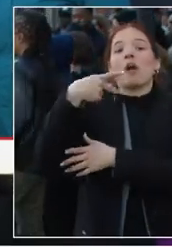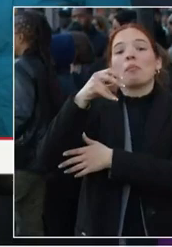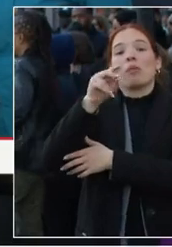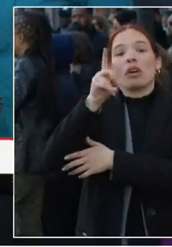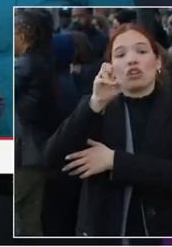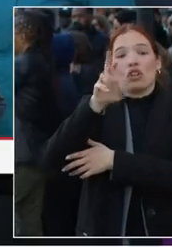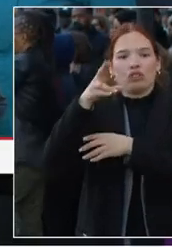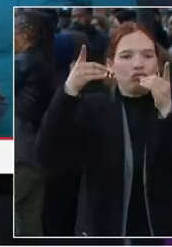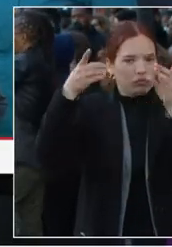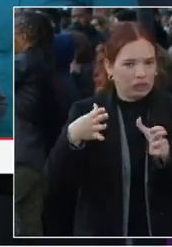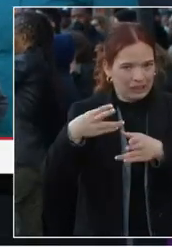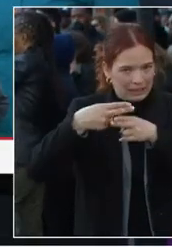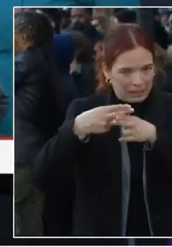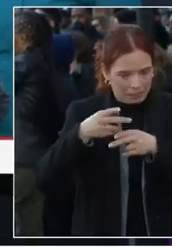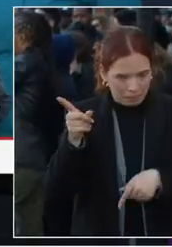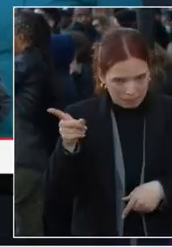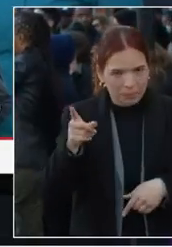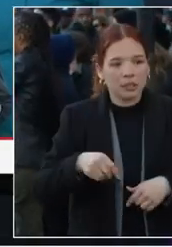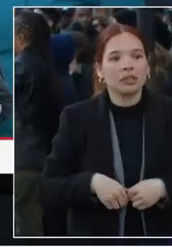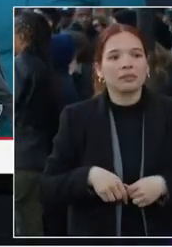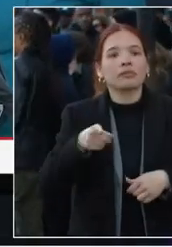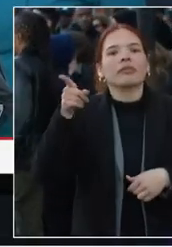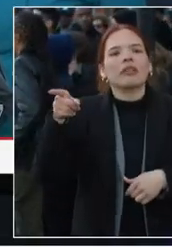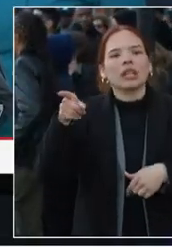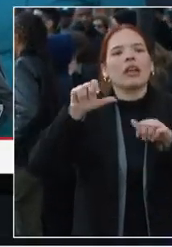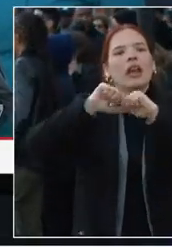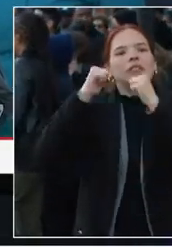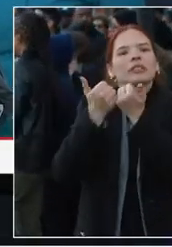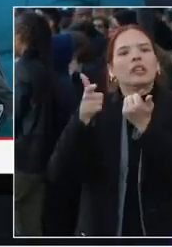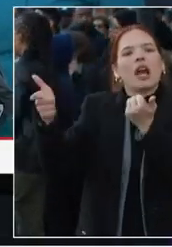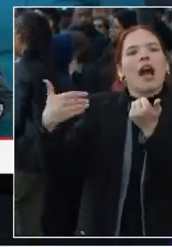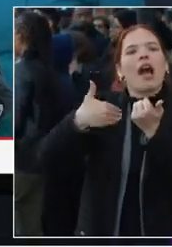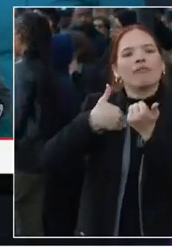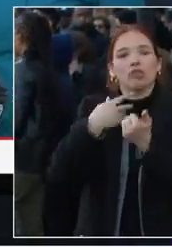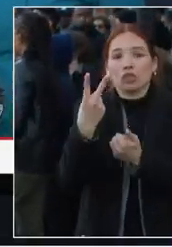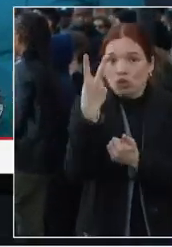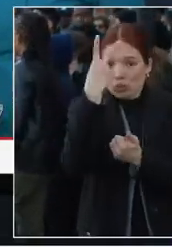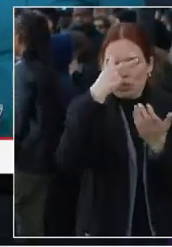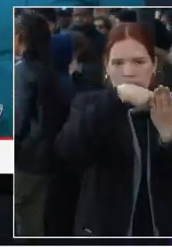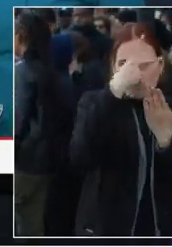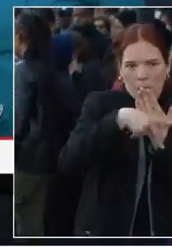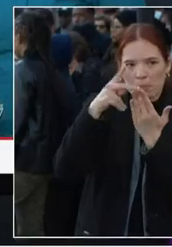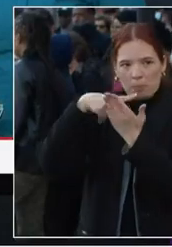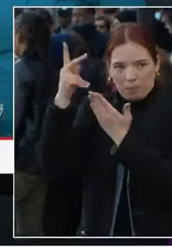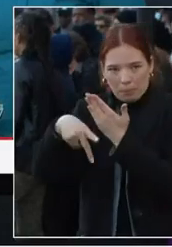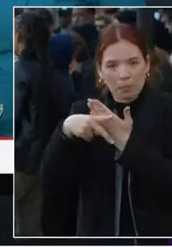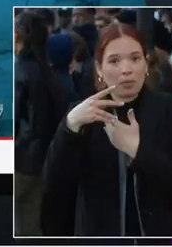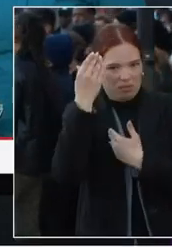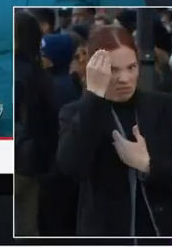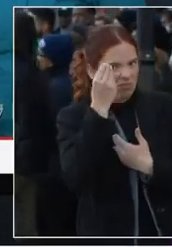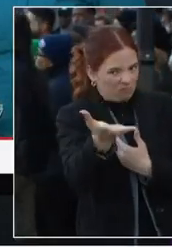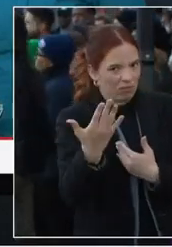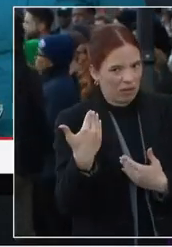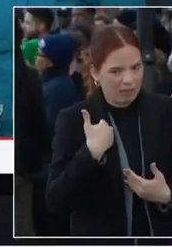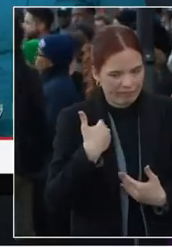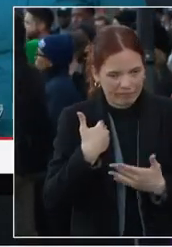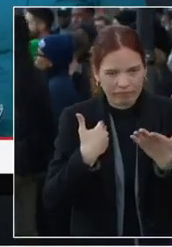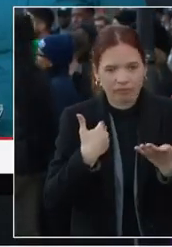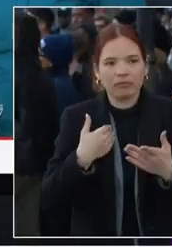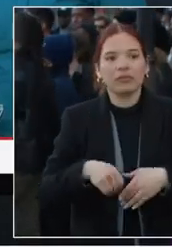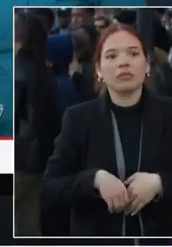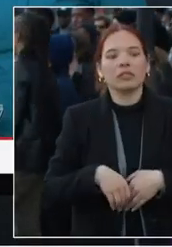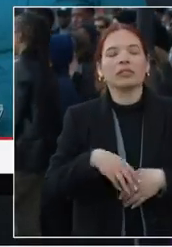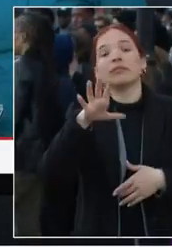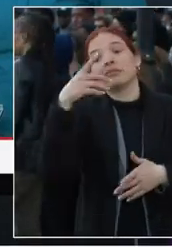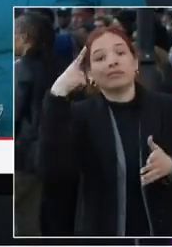2 programs among many that we continue to spread the word about. We ask, for example,